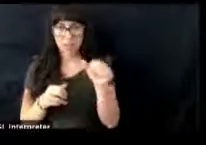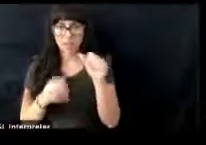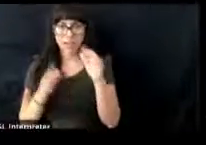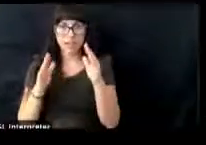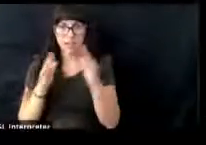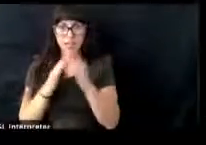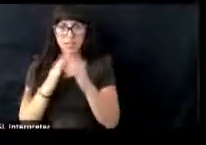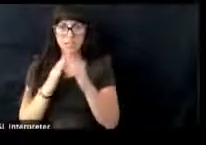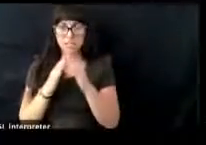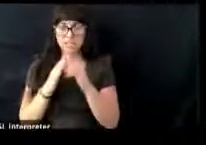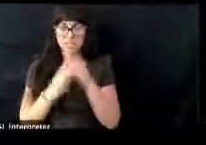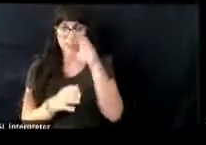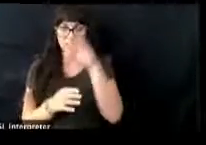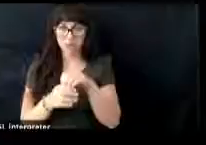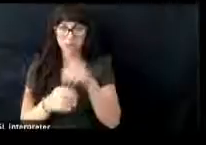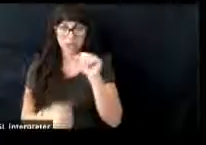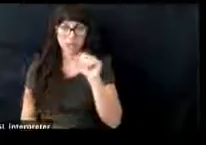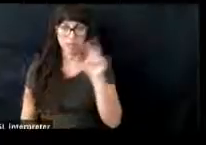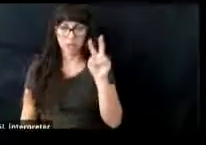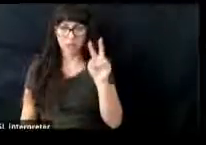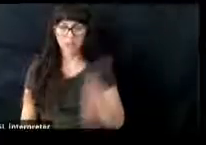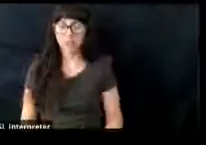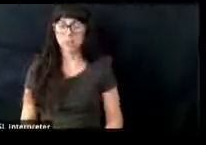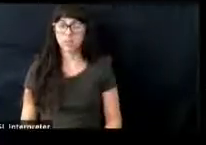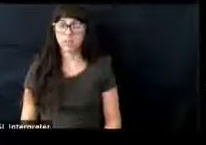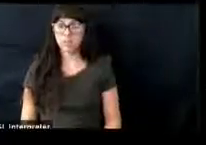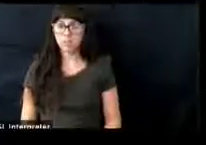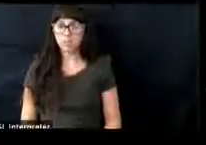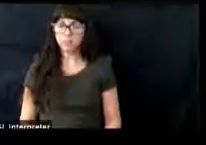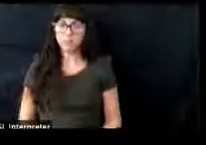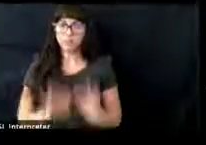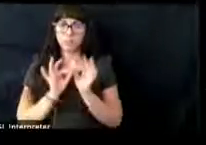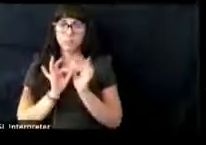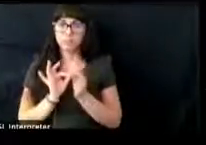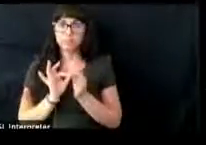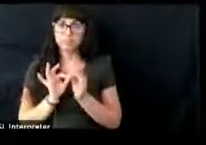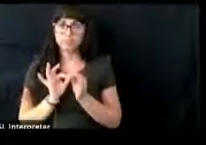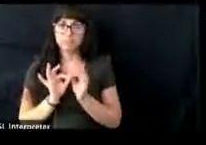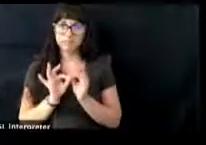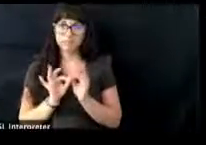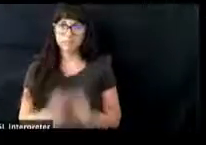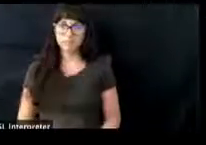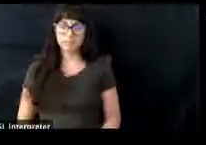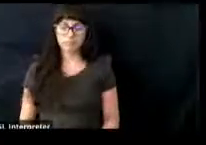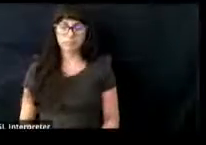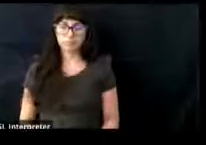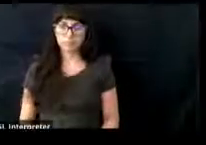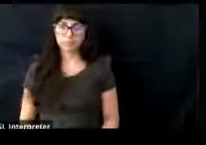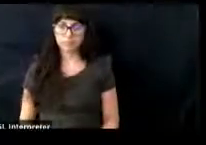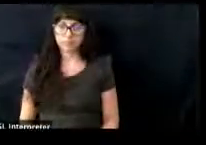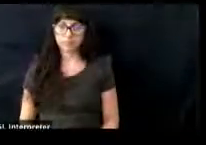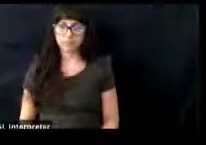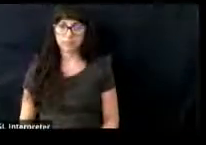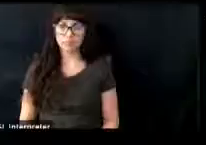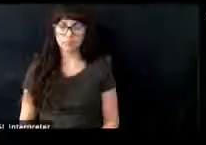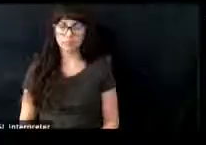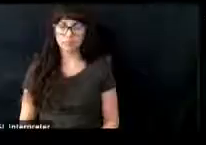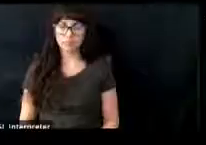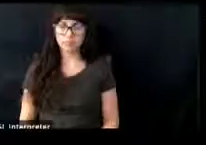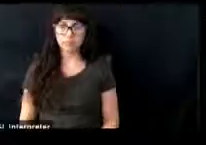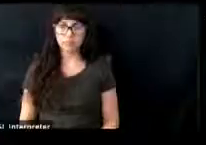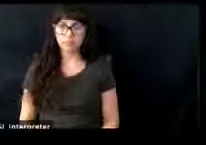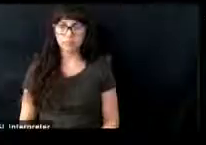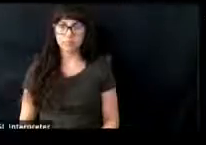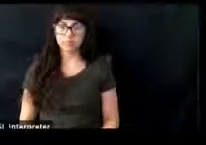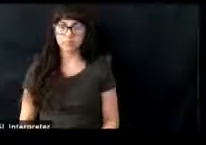consider within the Antelope Valley? Una vez más, si usted puede nombrar cuáles son las ciudades que usted considera